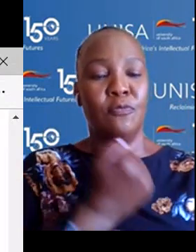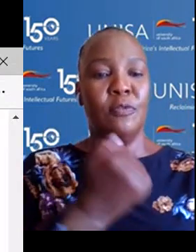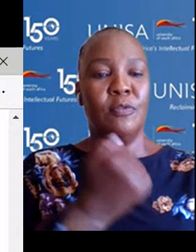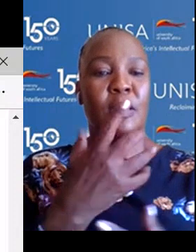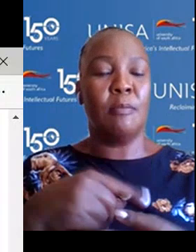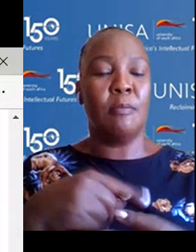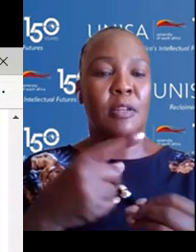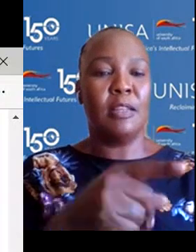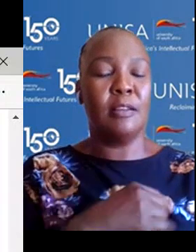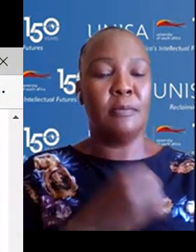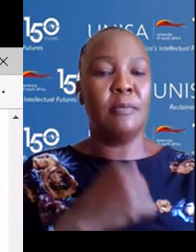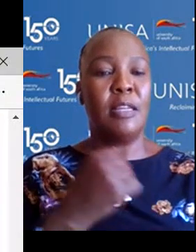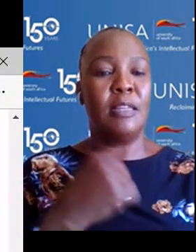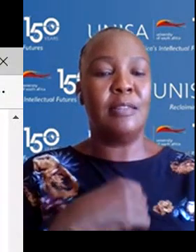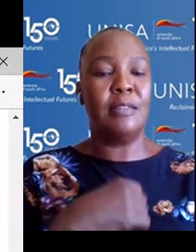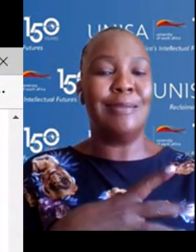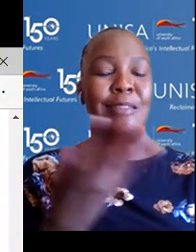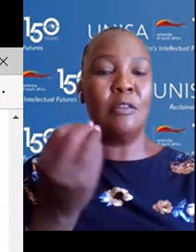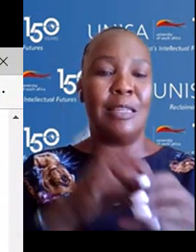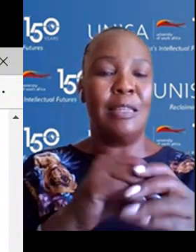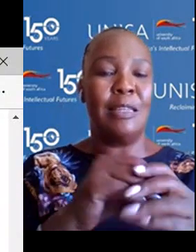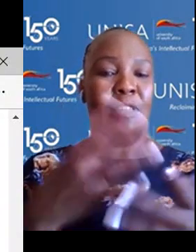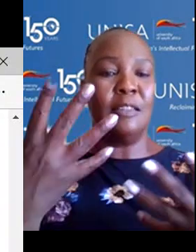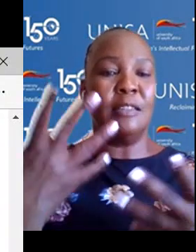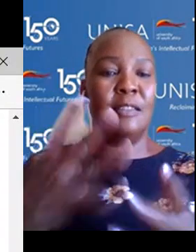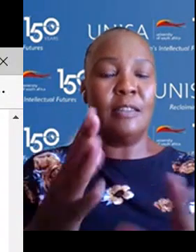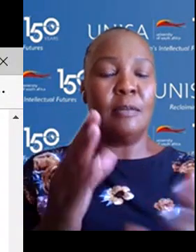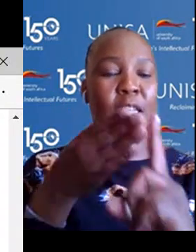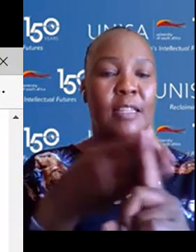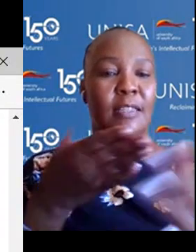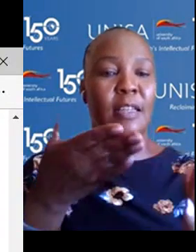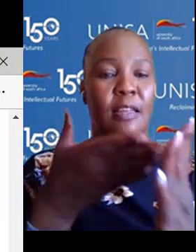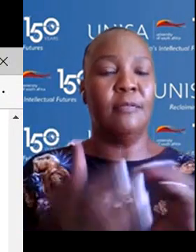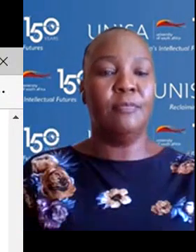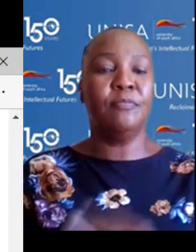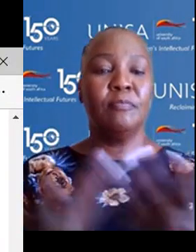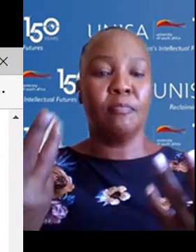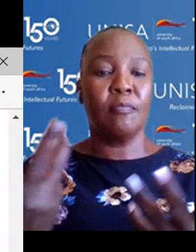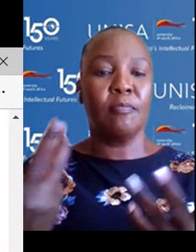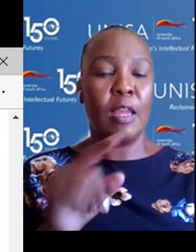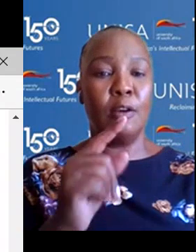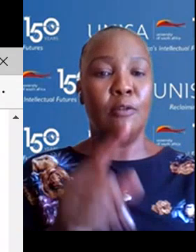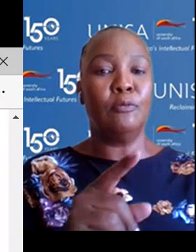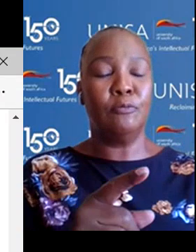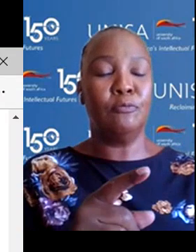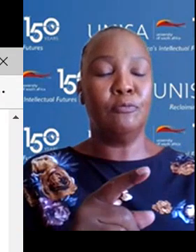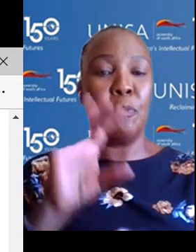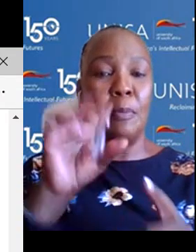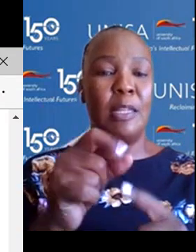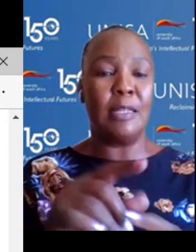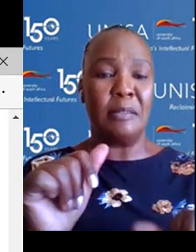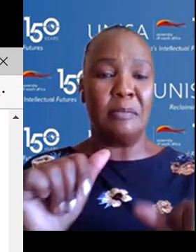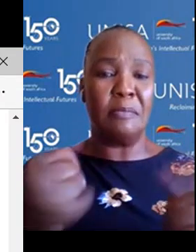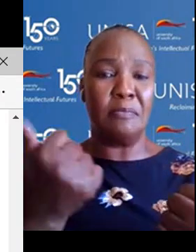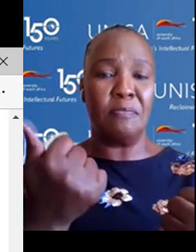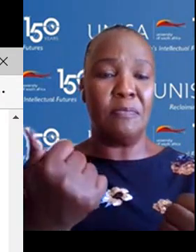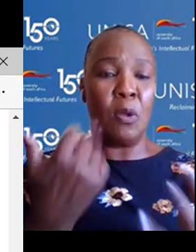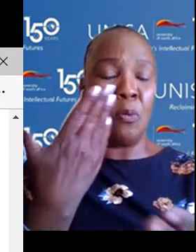course, mine is already in. I'm just going directly there. Right, are you guys getting this correct? Have you managed